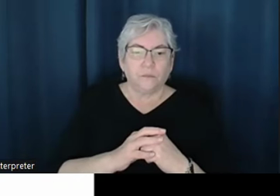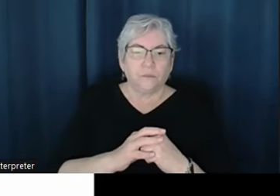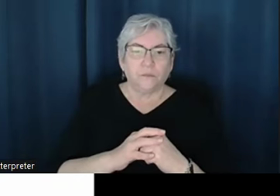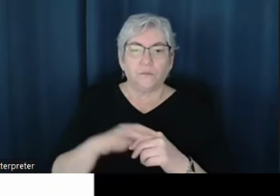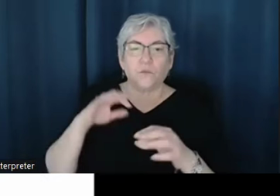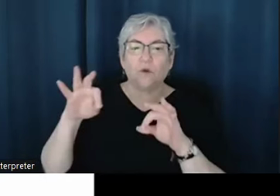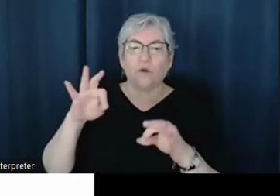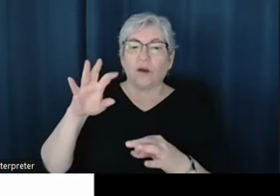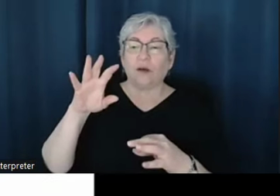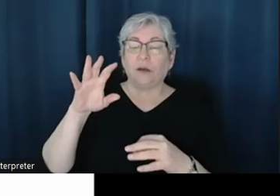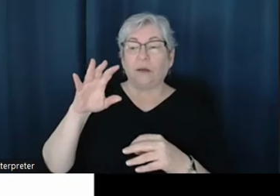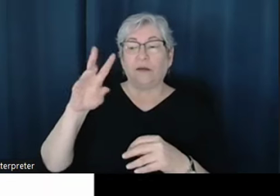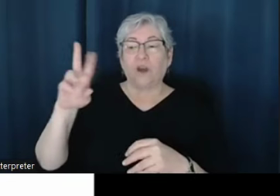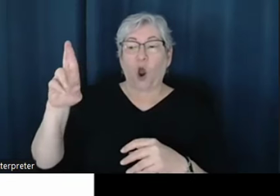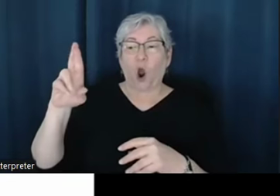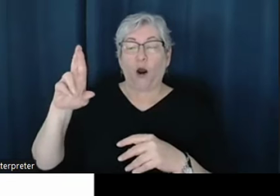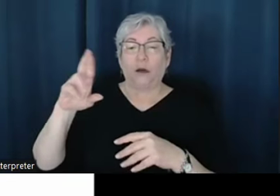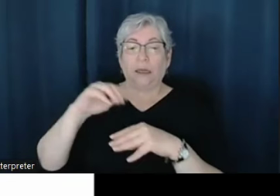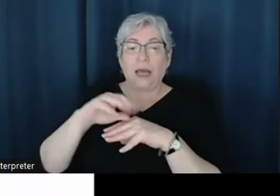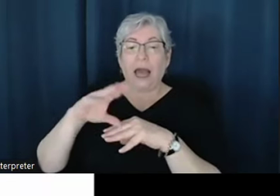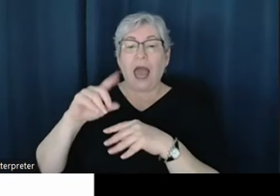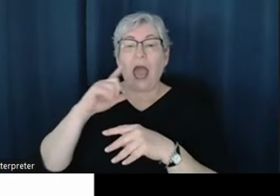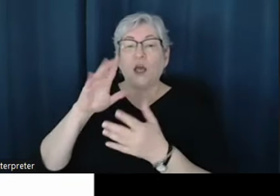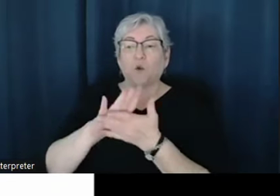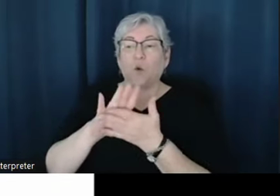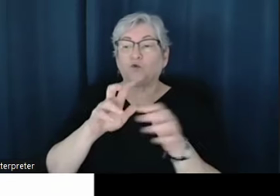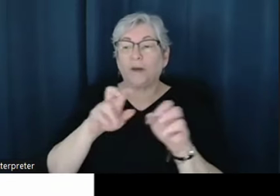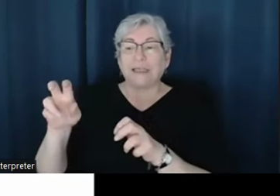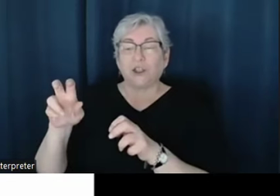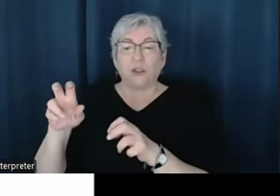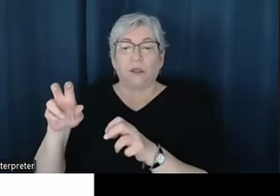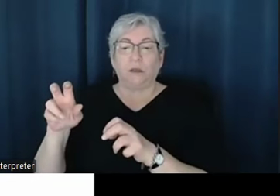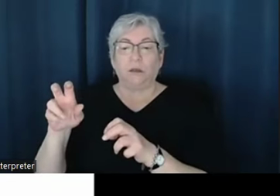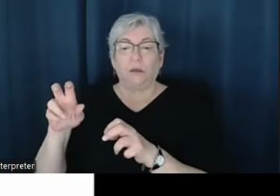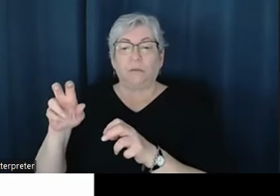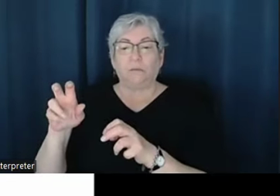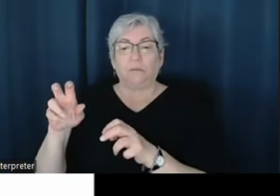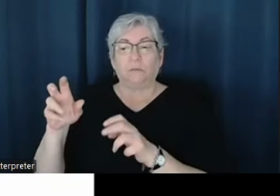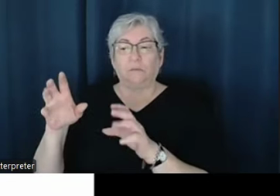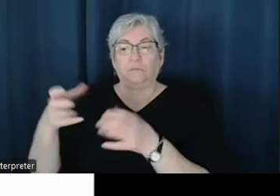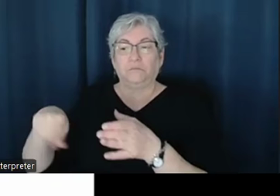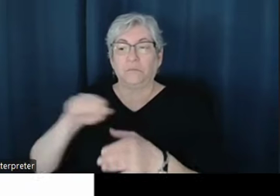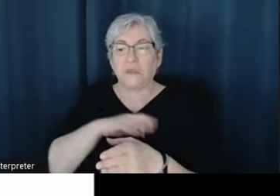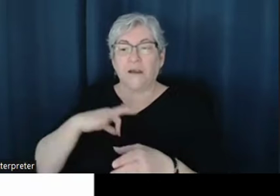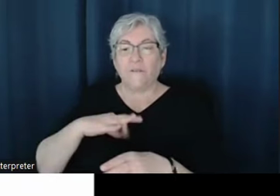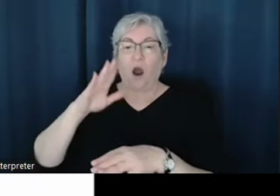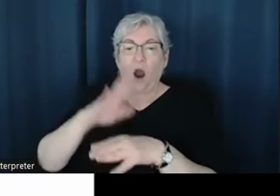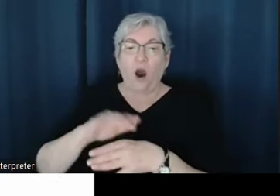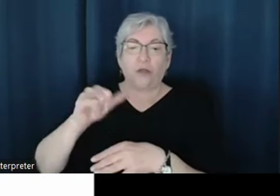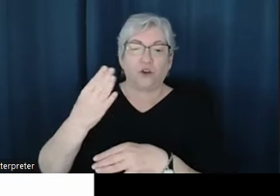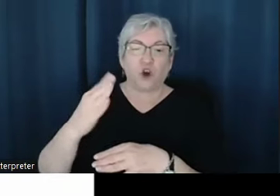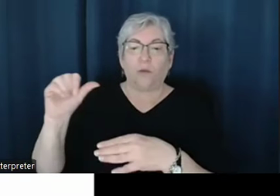Instructing VR counselors and school transition personnel and other people involved in supporting students with disabilities, on-the-job training, if you